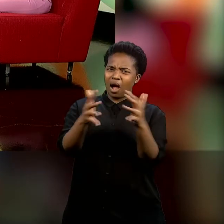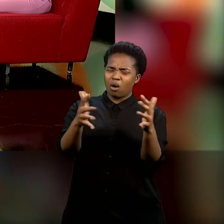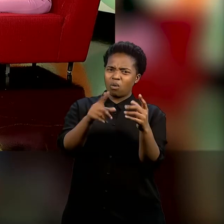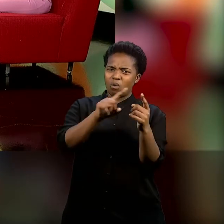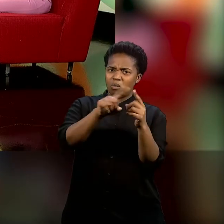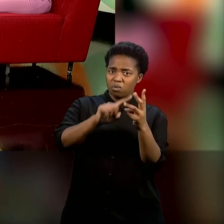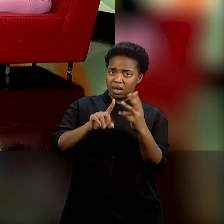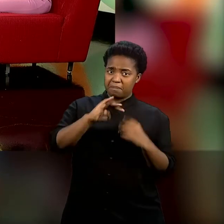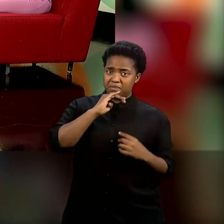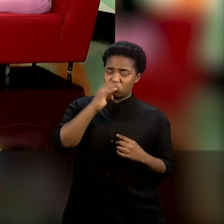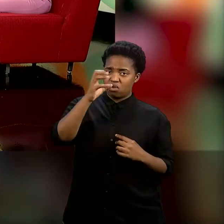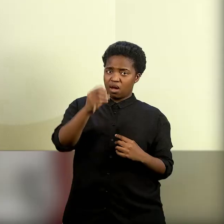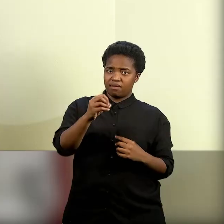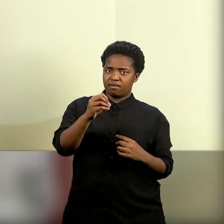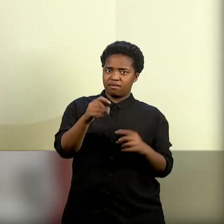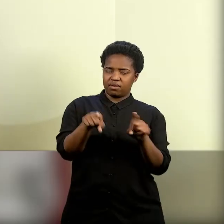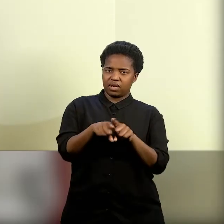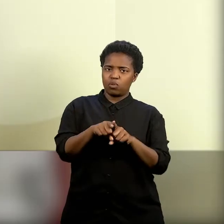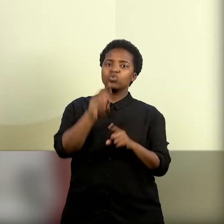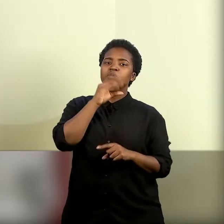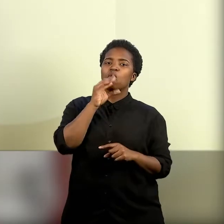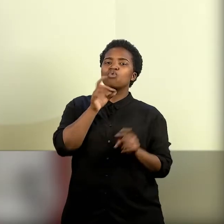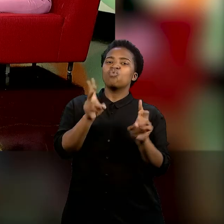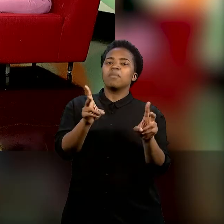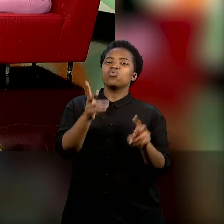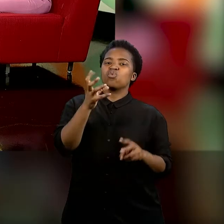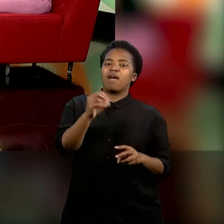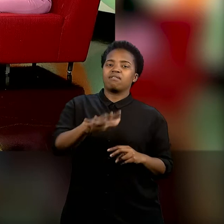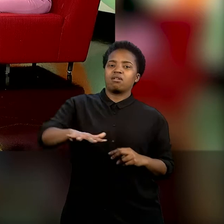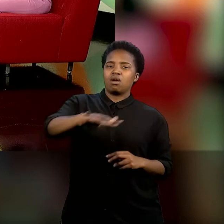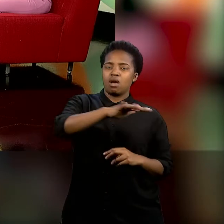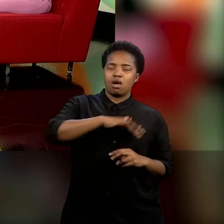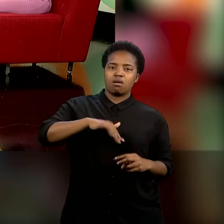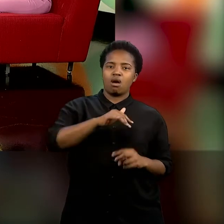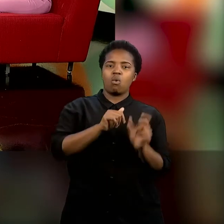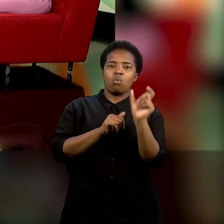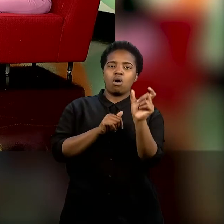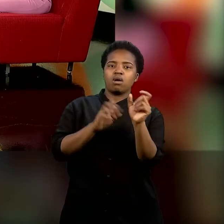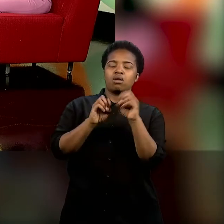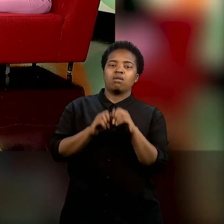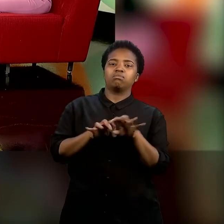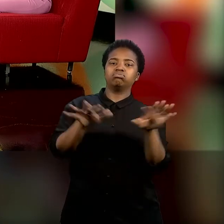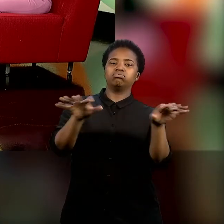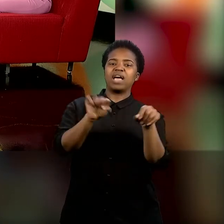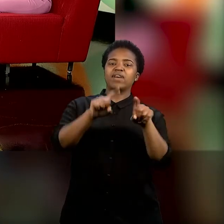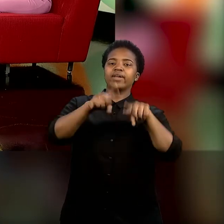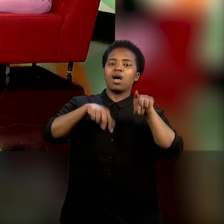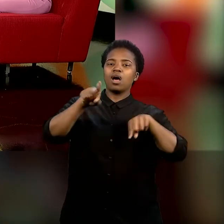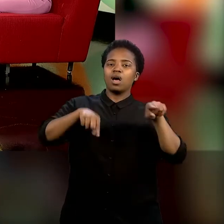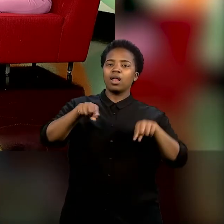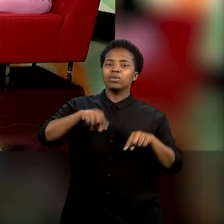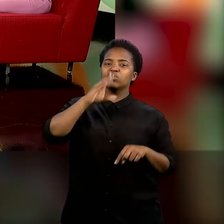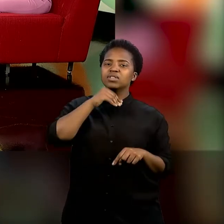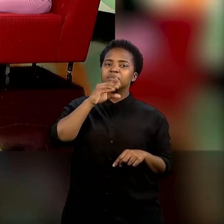within different areas? Are there situations where, just like with spoken language, where in a certain area you'd speak a certain way, you'd have